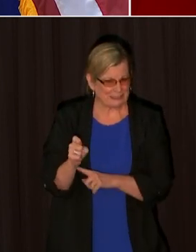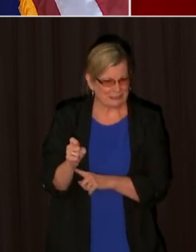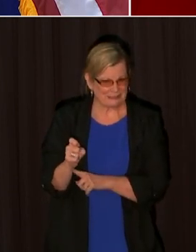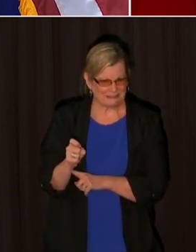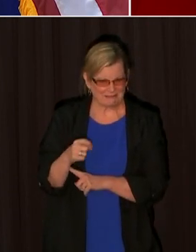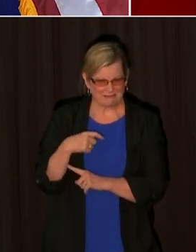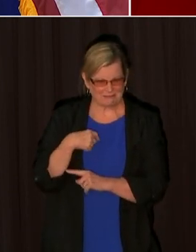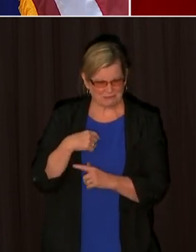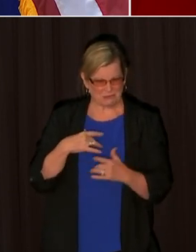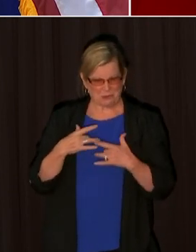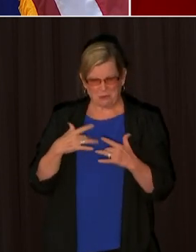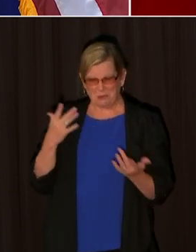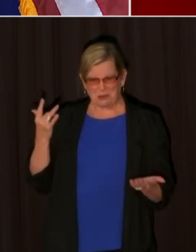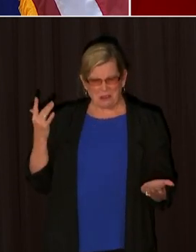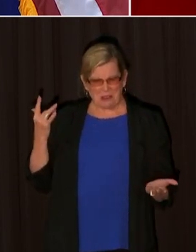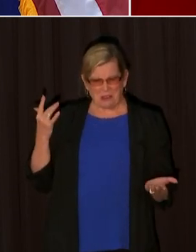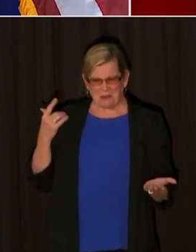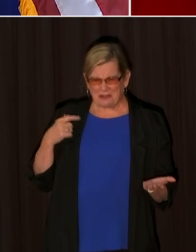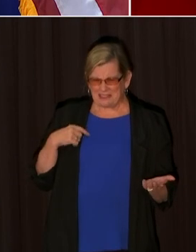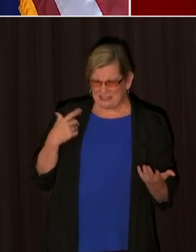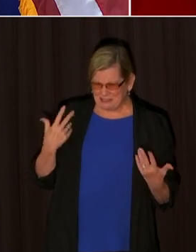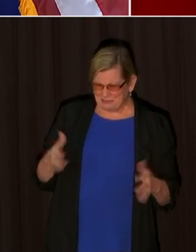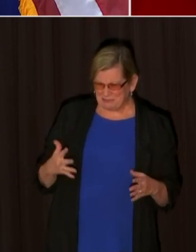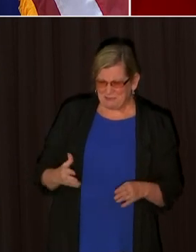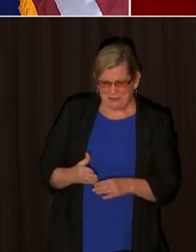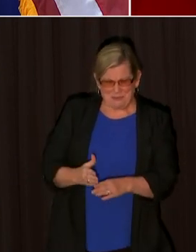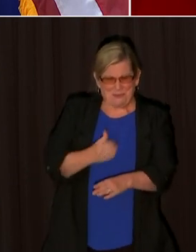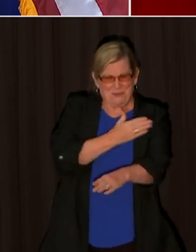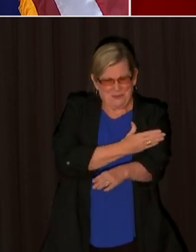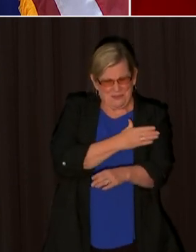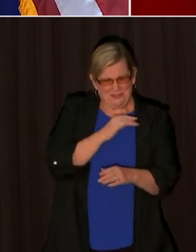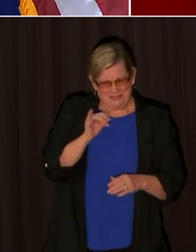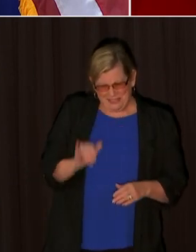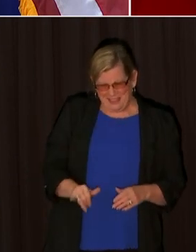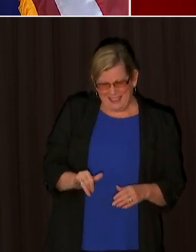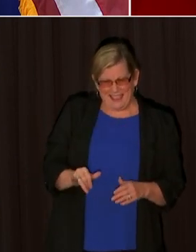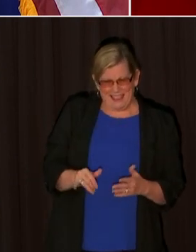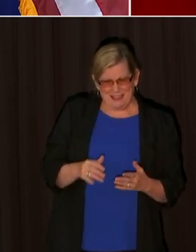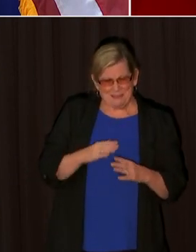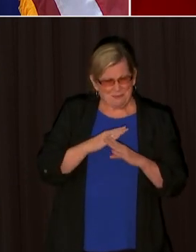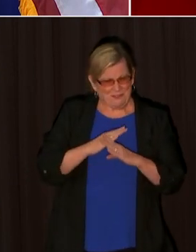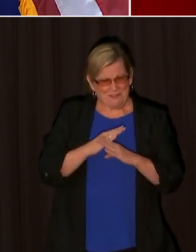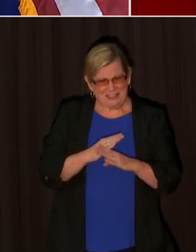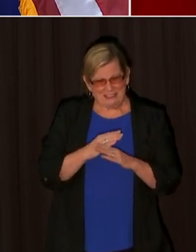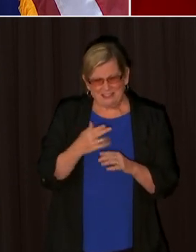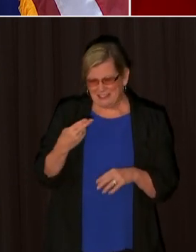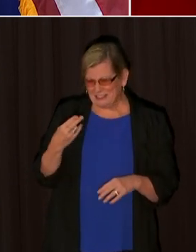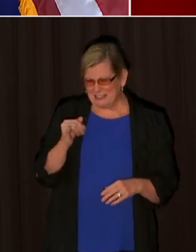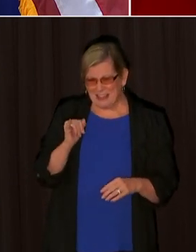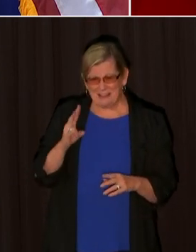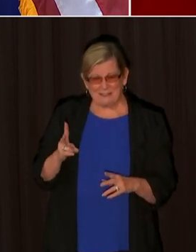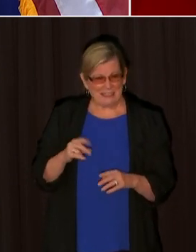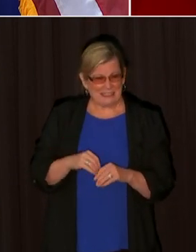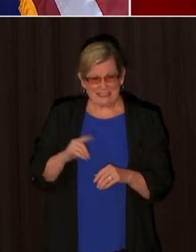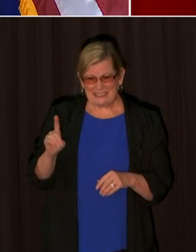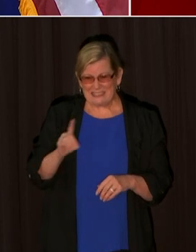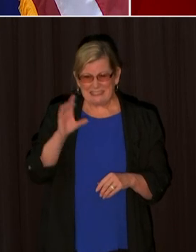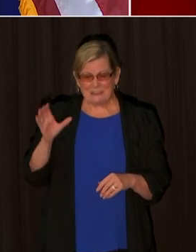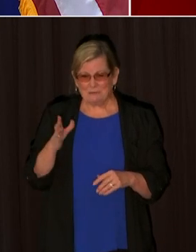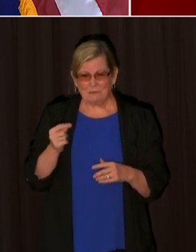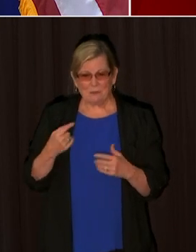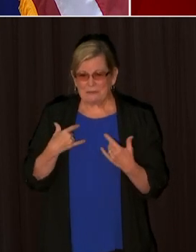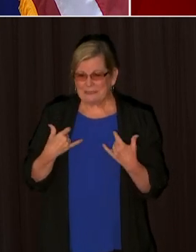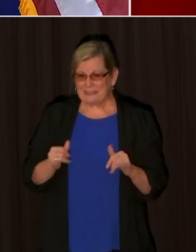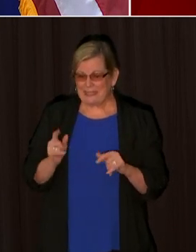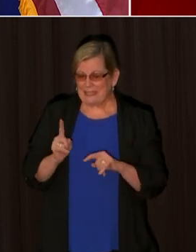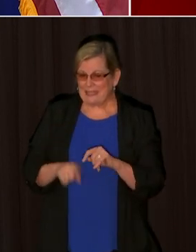made tremendous progress in HIV in the district. So we still can't make any